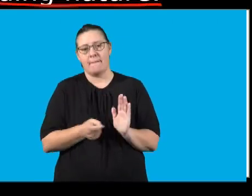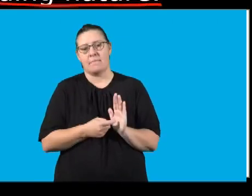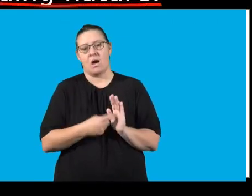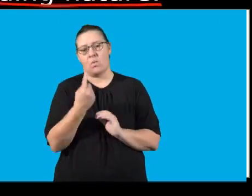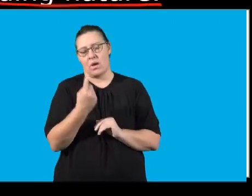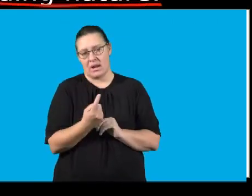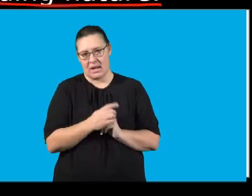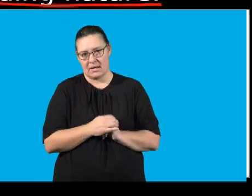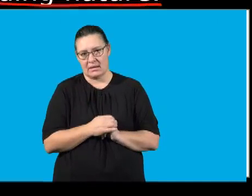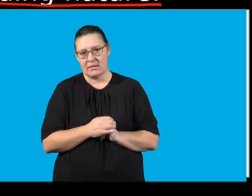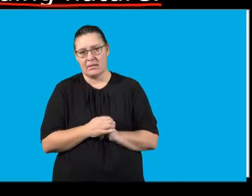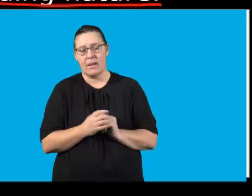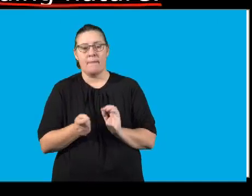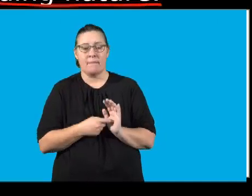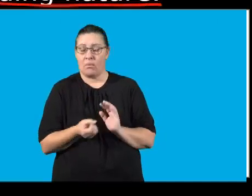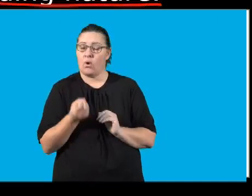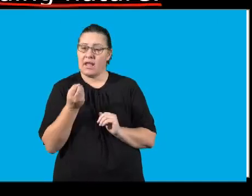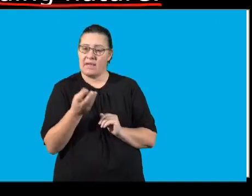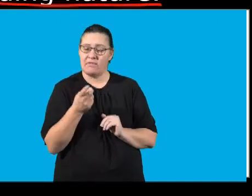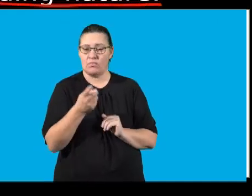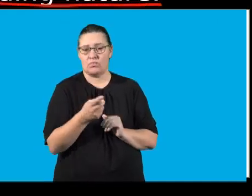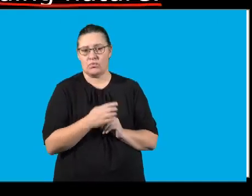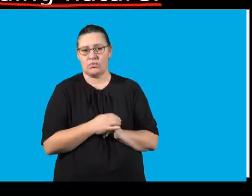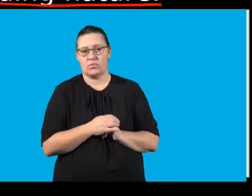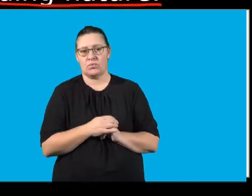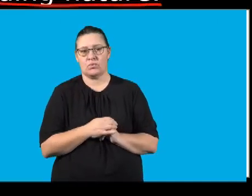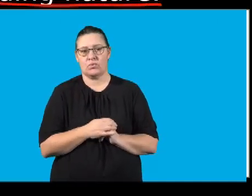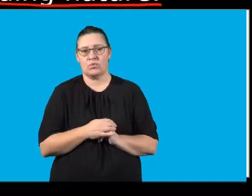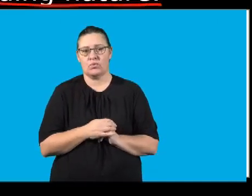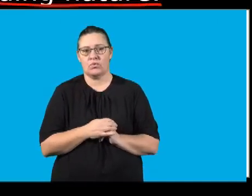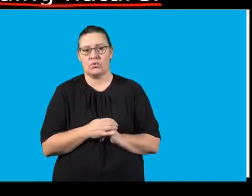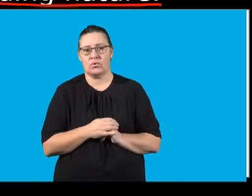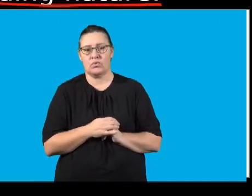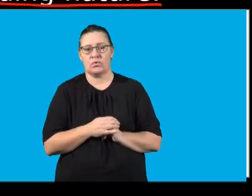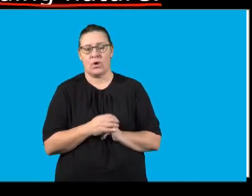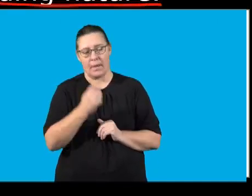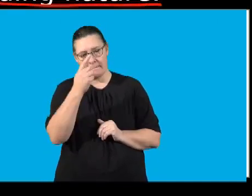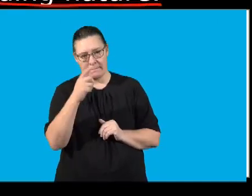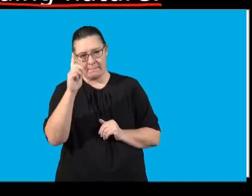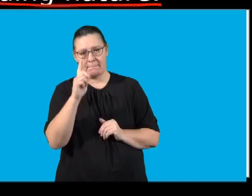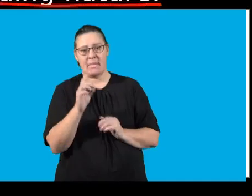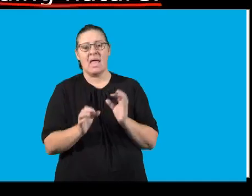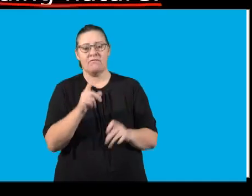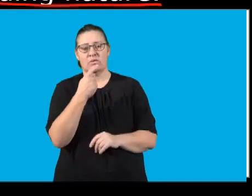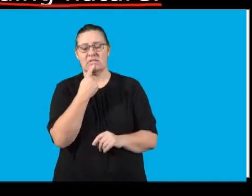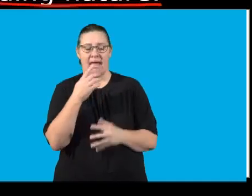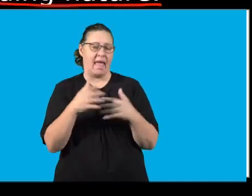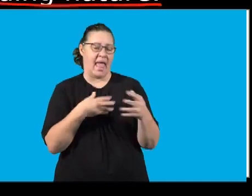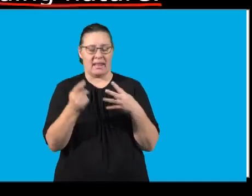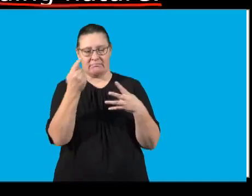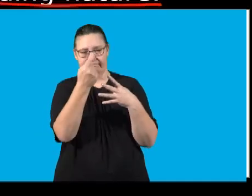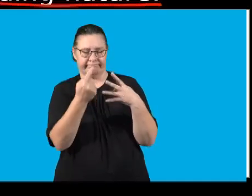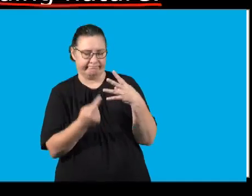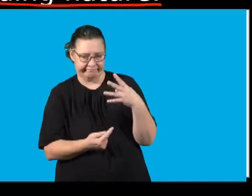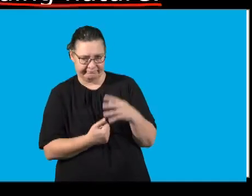mark. So the marker would probably be giving you the tick if you have said any one of